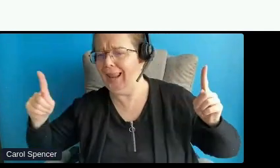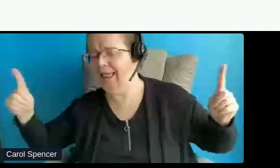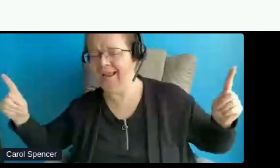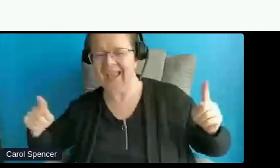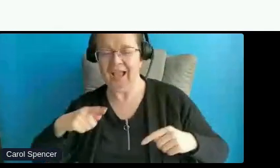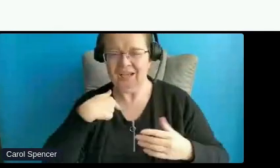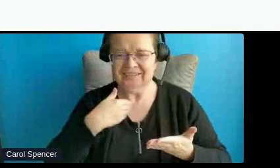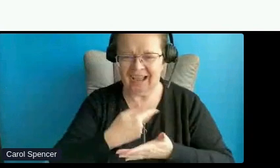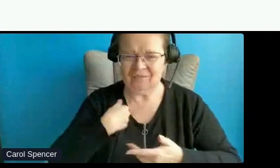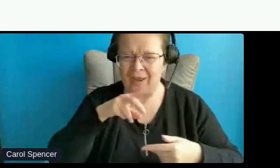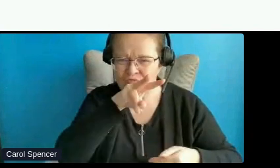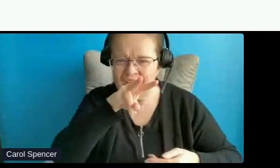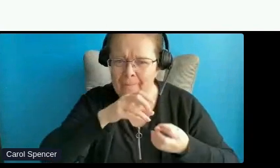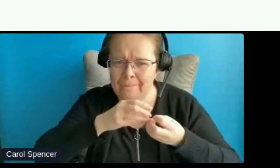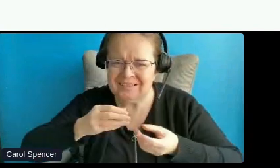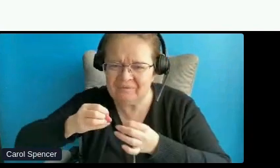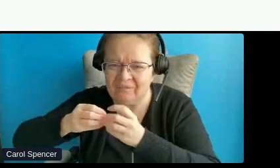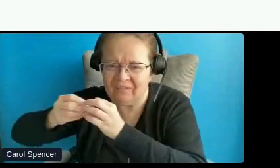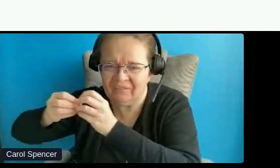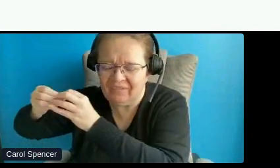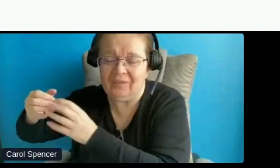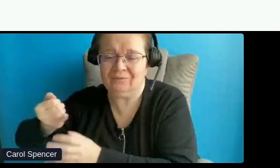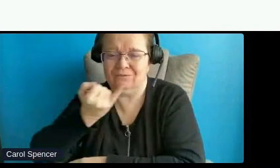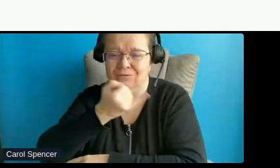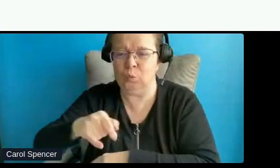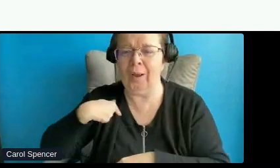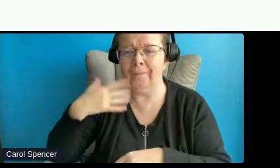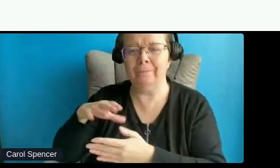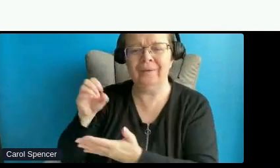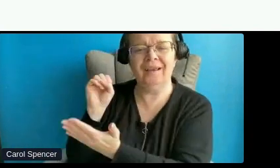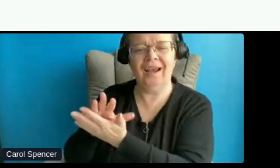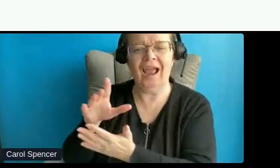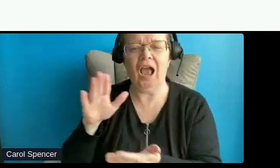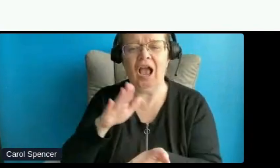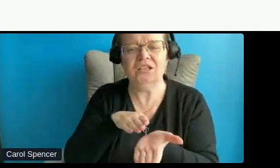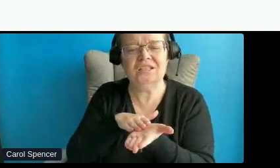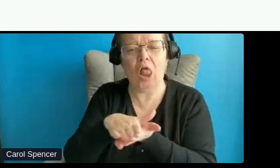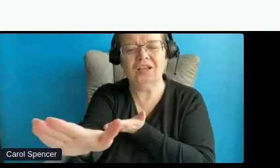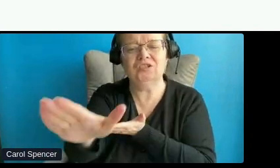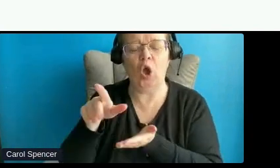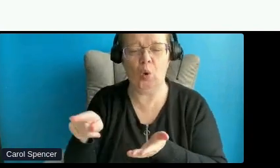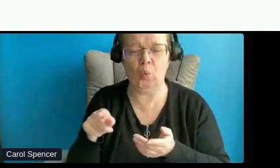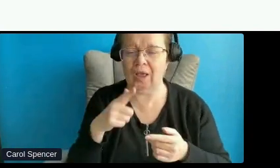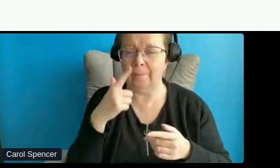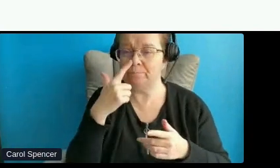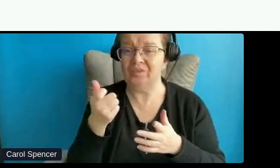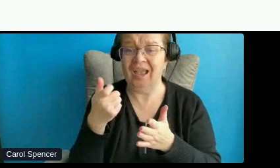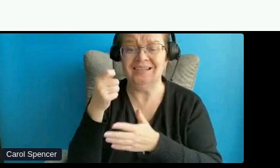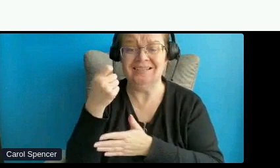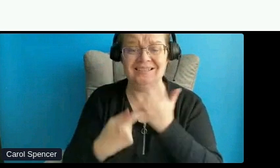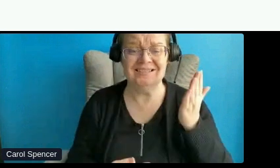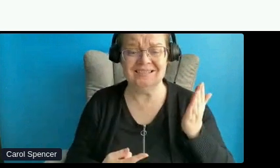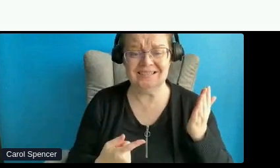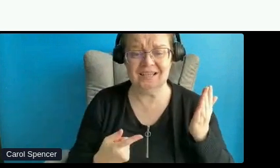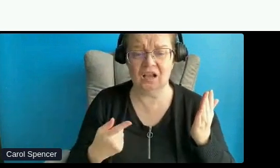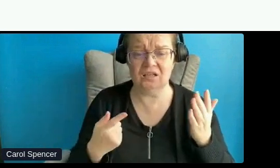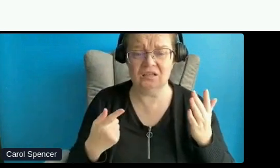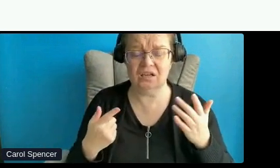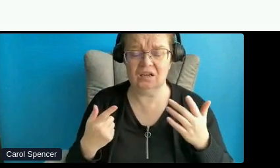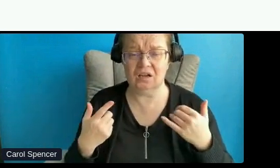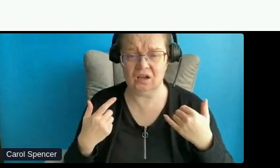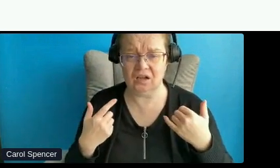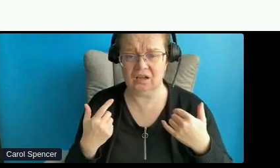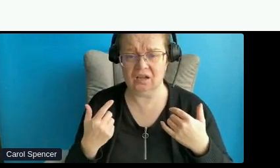from reading that lengthy URL. Actually, I did do a quick check earlier on. If you just type in disabled consumers choose